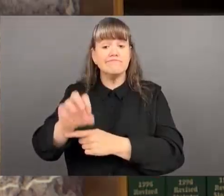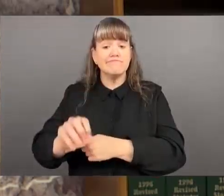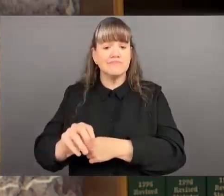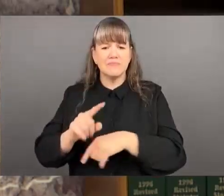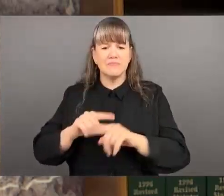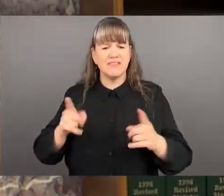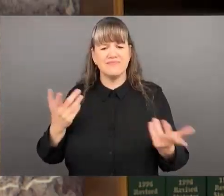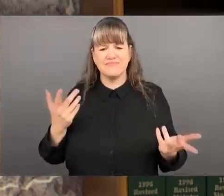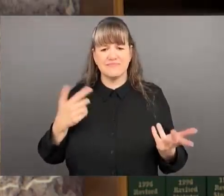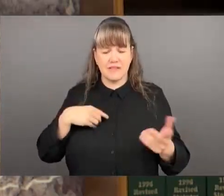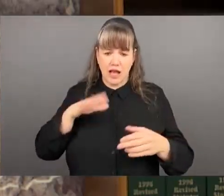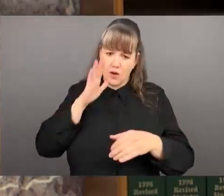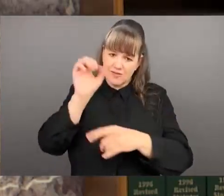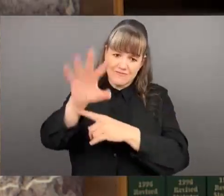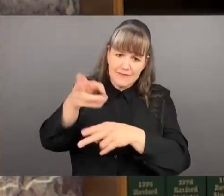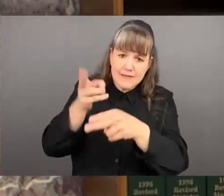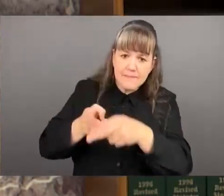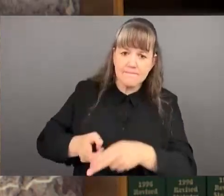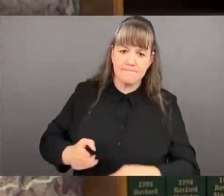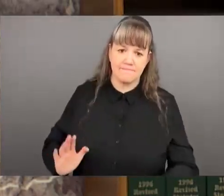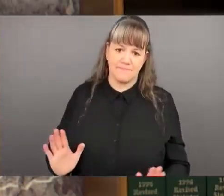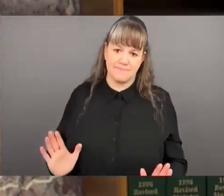issues that actually affect people.